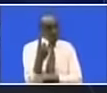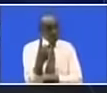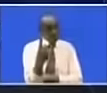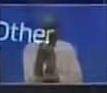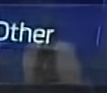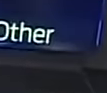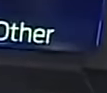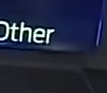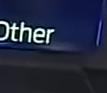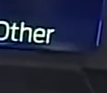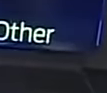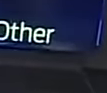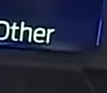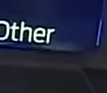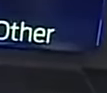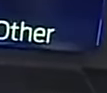6,351. Others, it was about